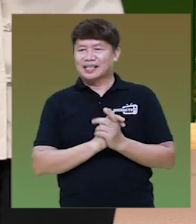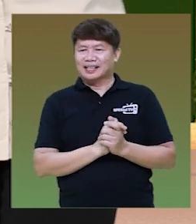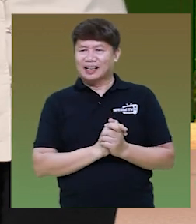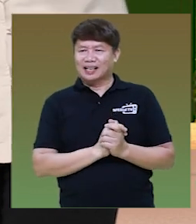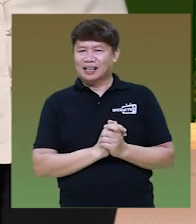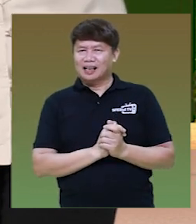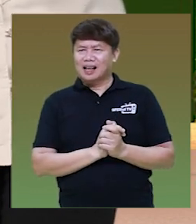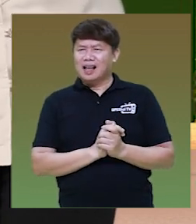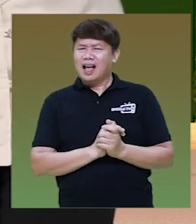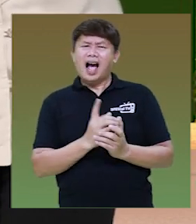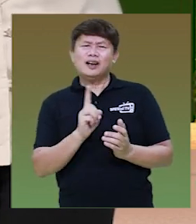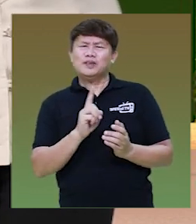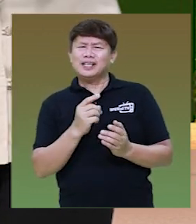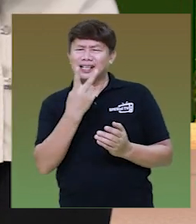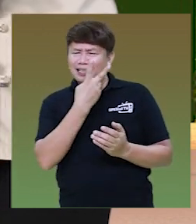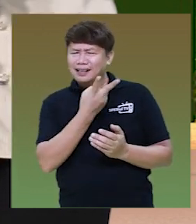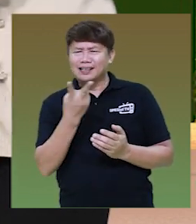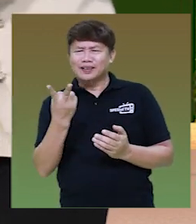What do you see?